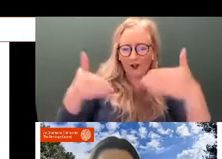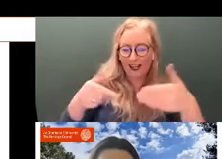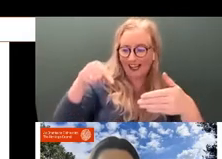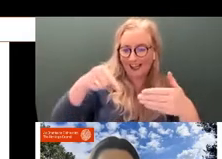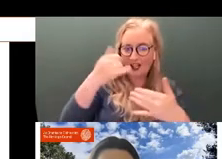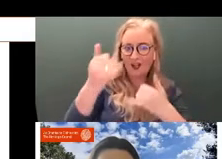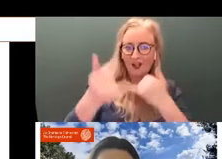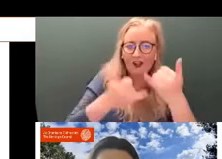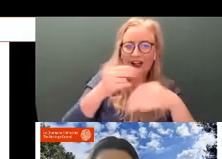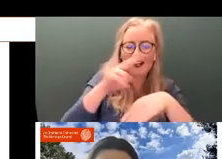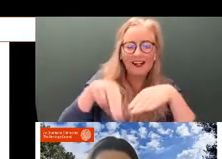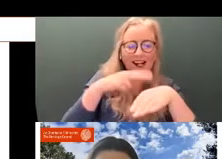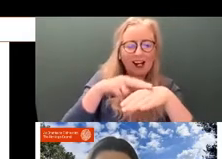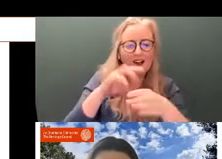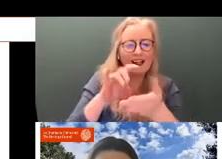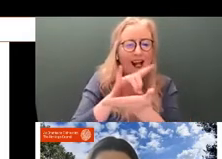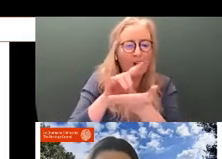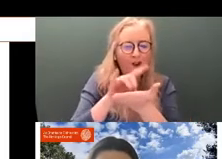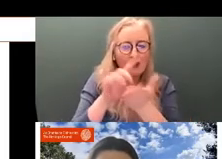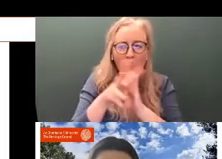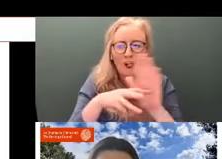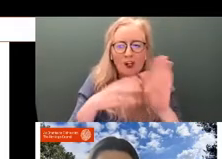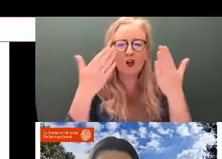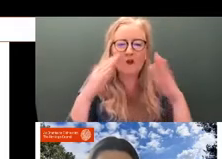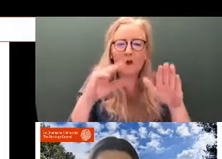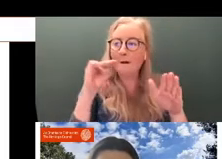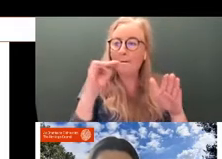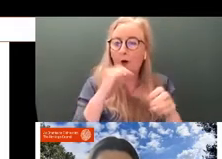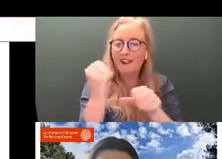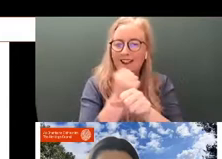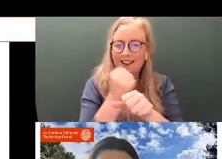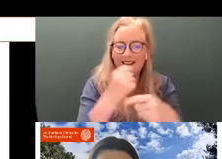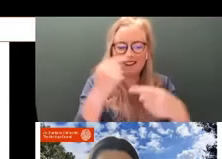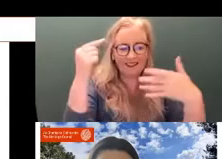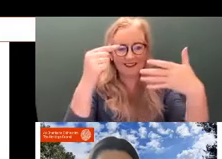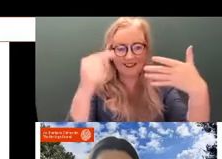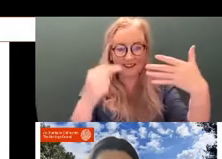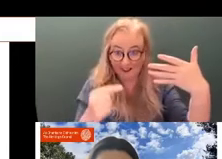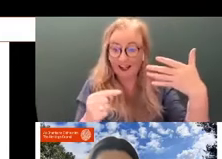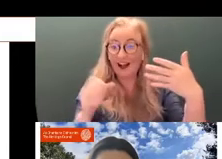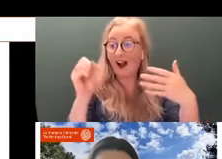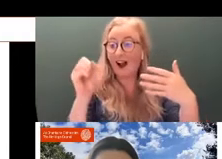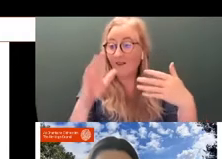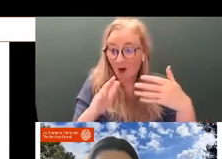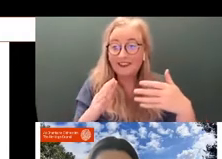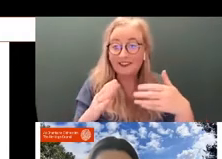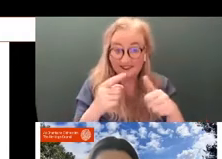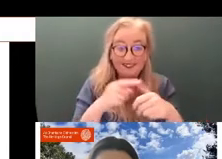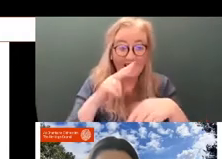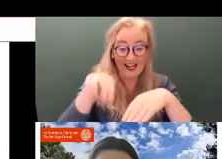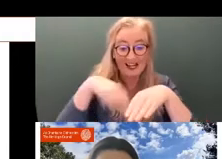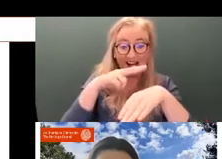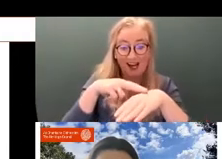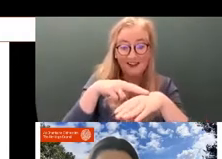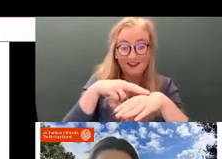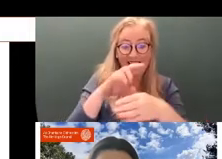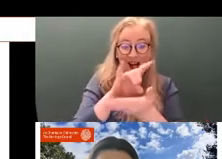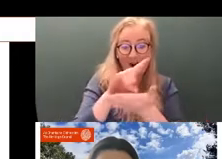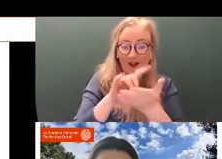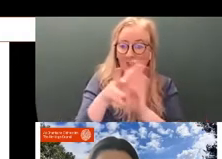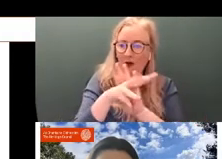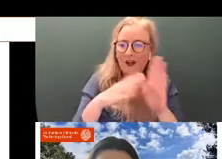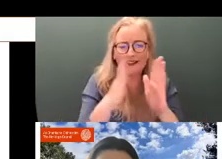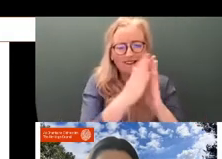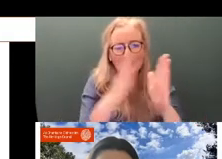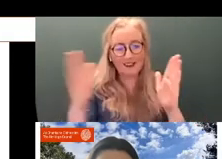Heritage Week. And highlight some important dates for you. The first one, of course, are the dates for National Heritage Week. So it'll be